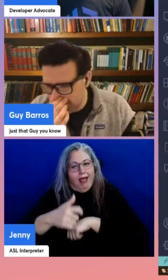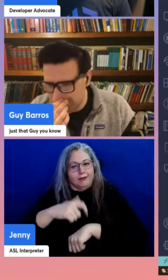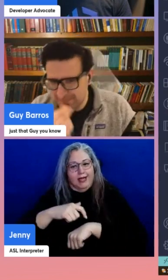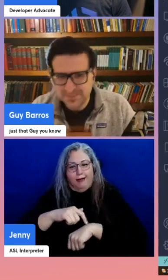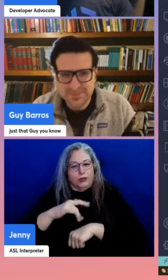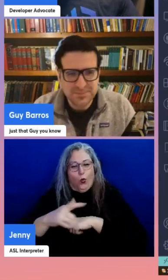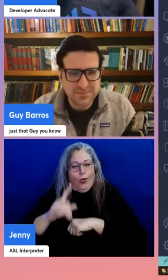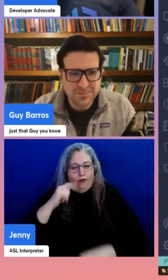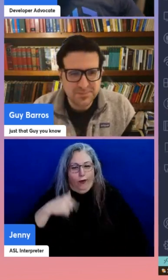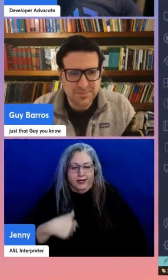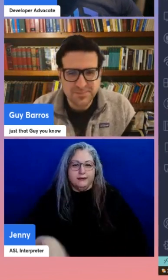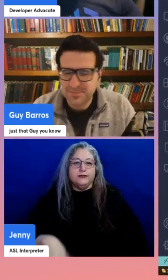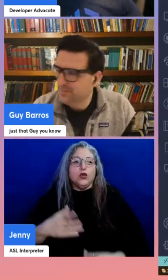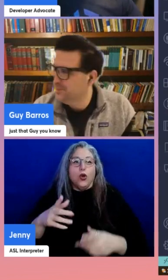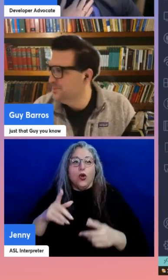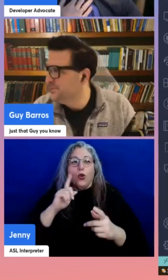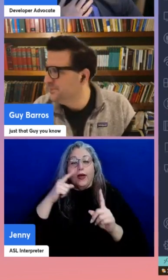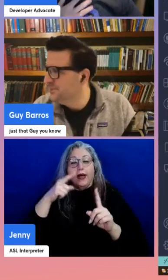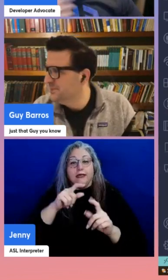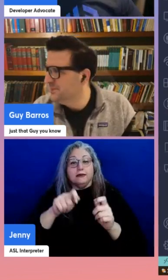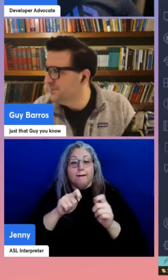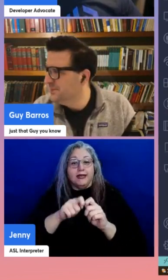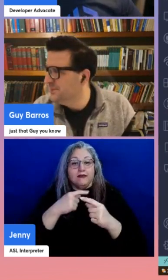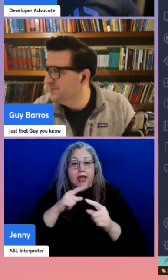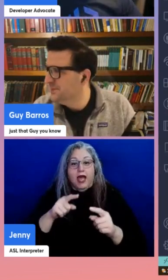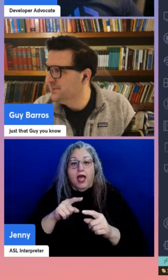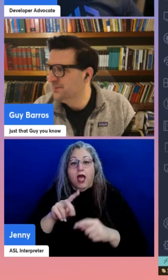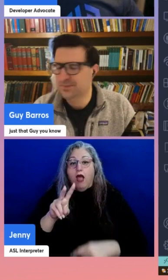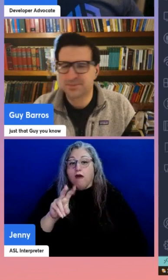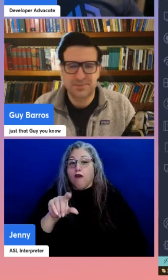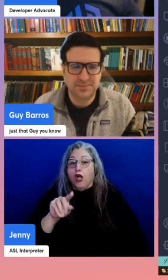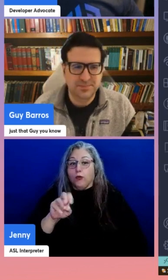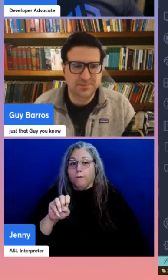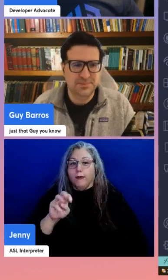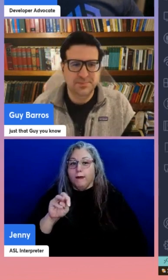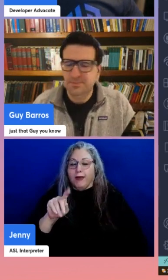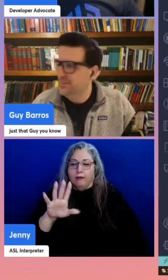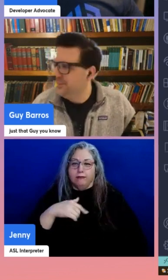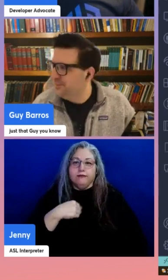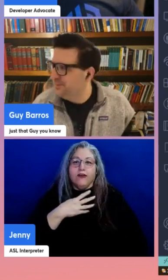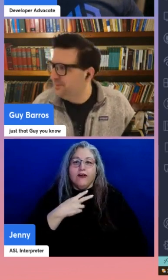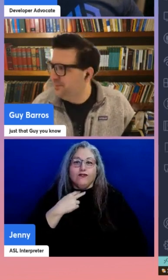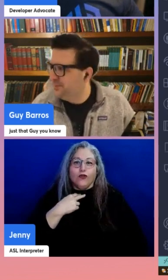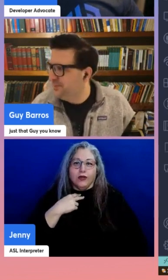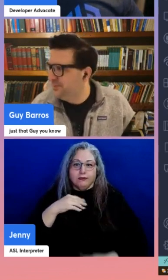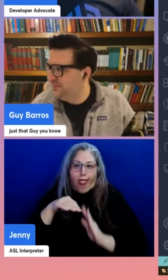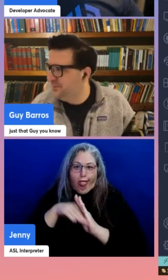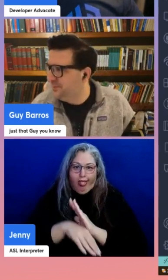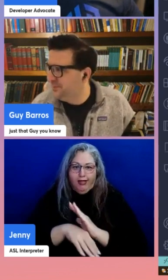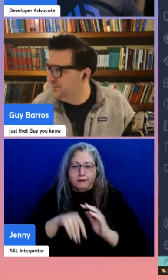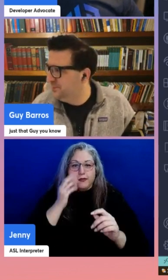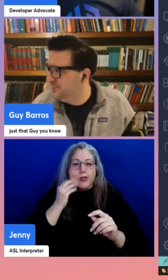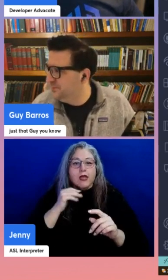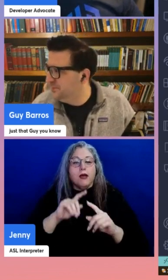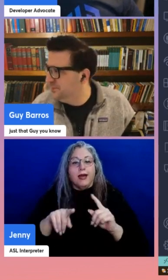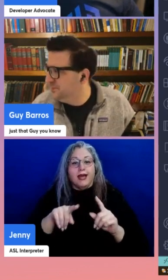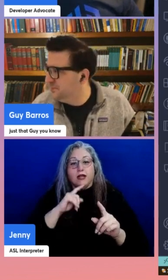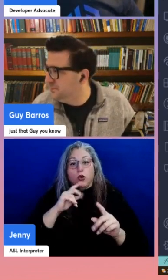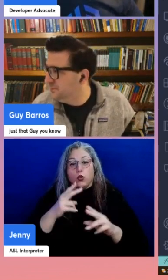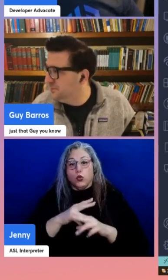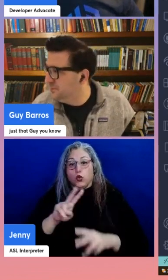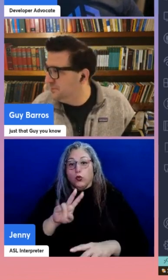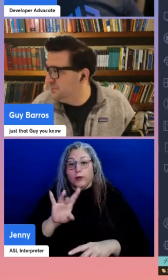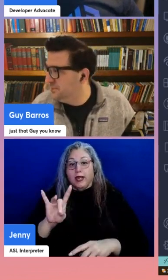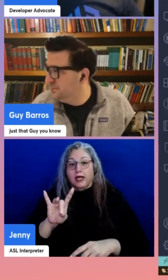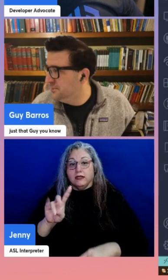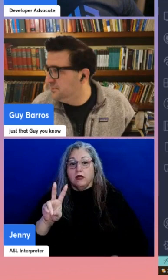Okay, we're going to specify a volume mount. I'm losing my voice. Now, the volume mount is going to use a Kubernetes volume that